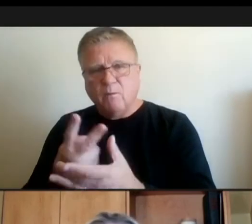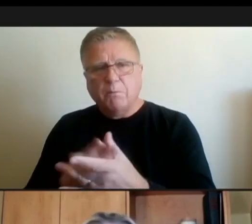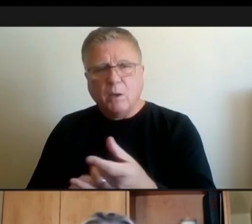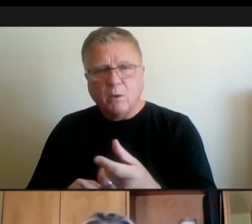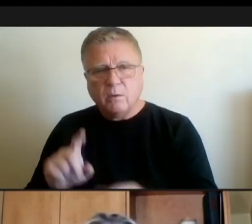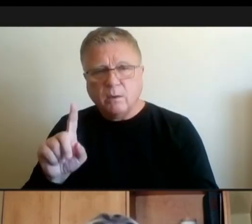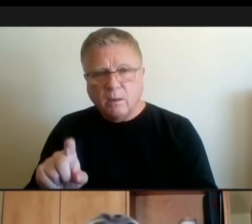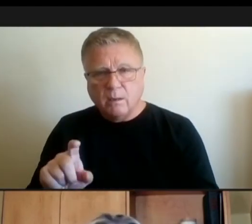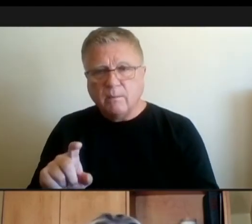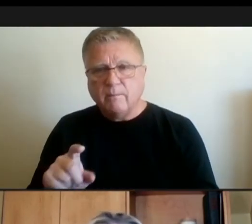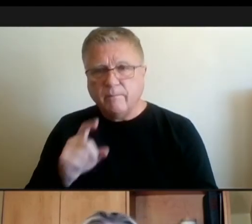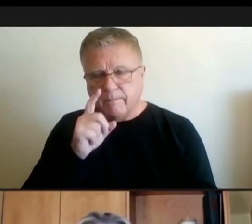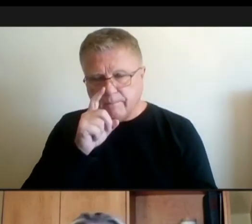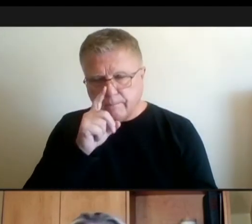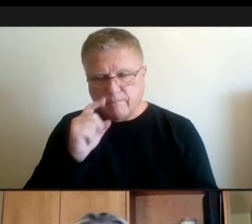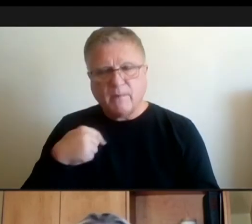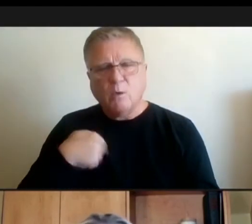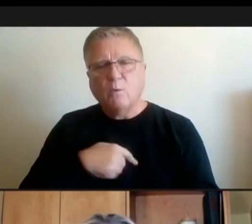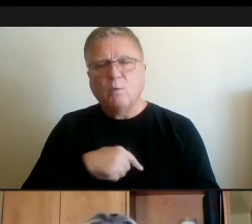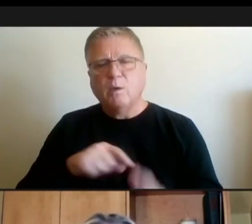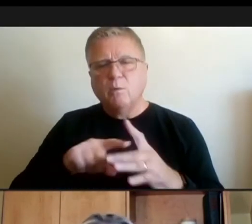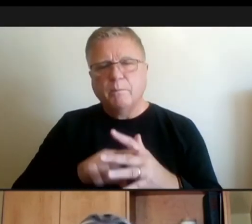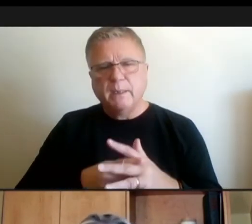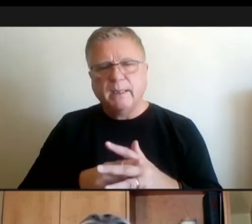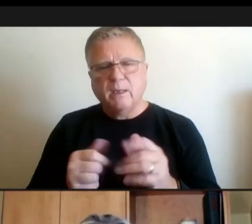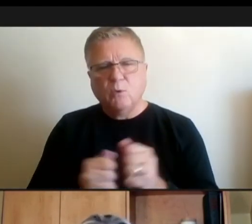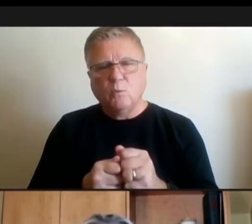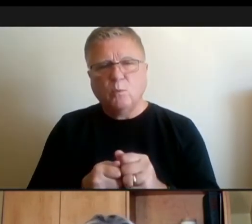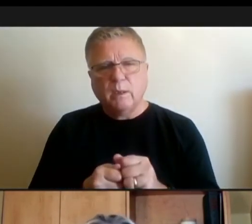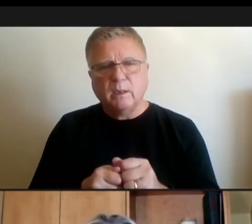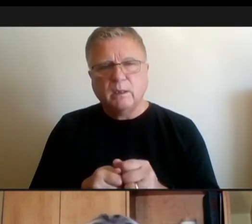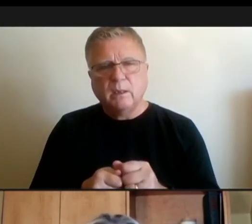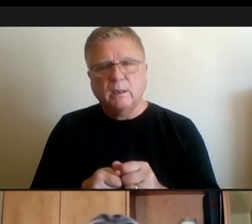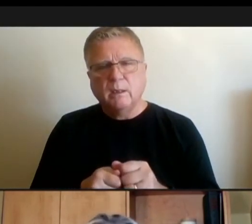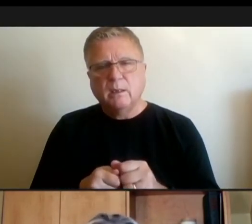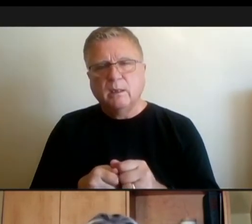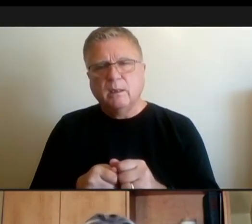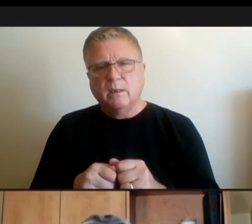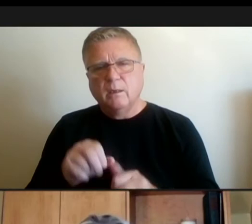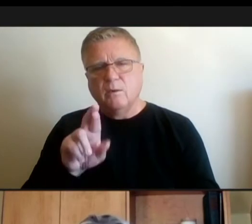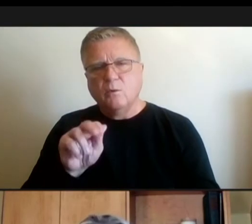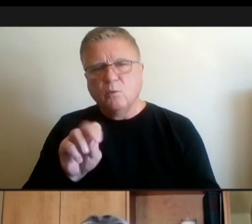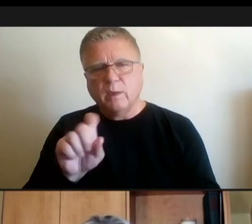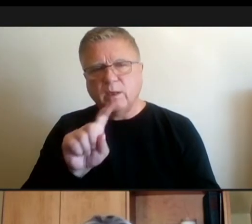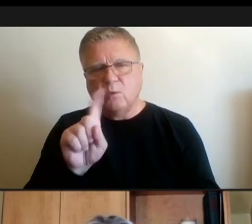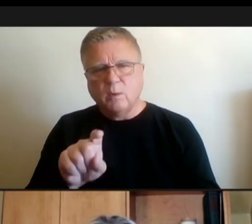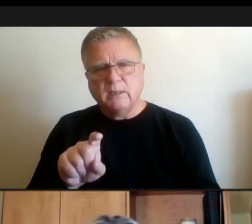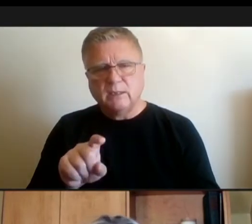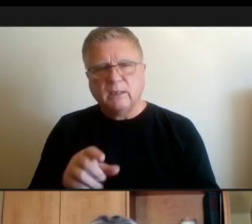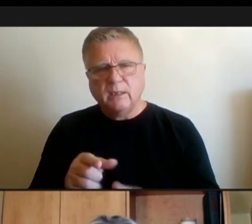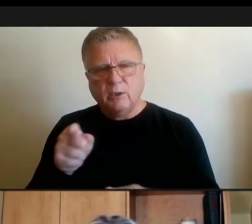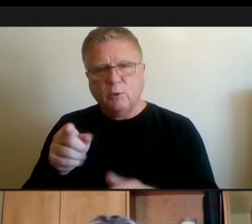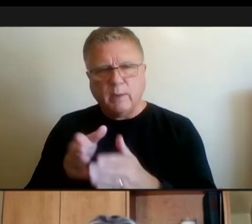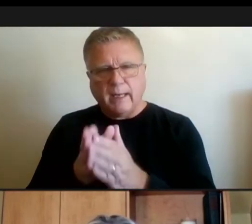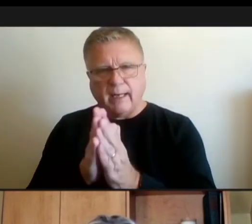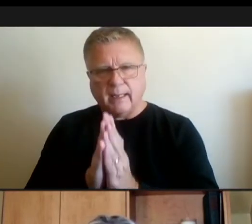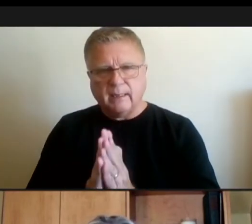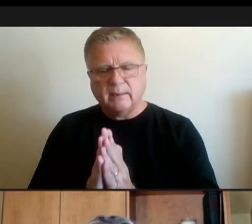will begin with the rate question that you asked at